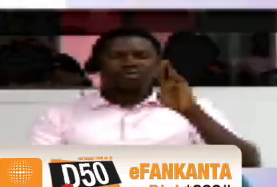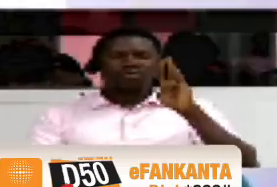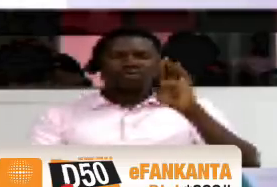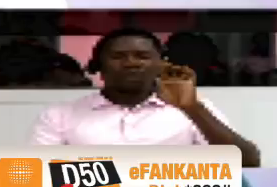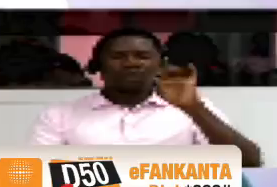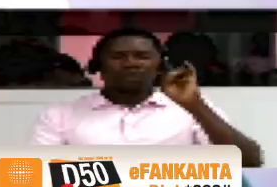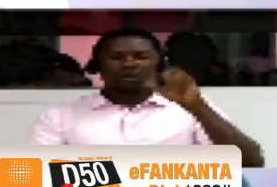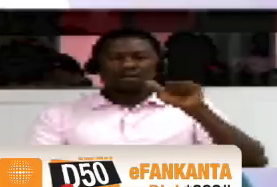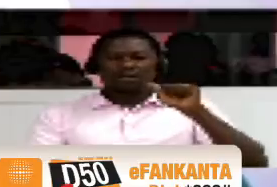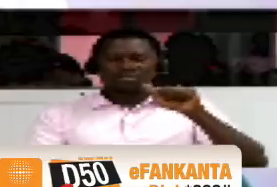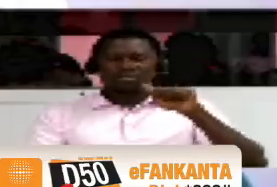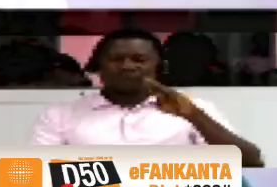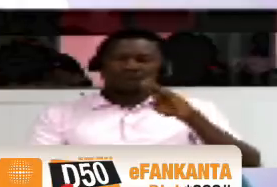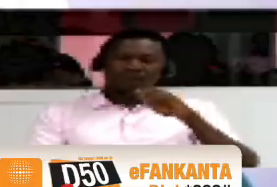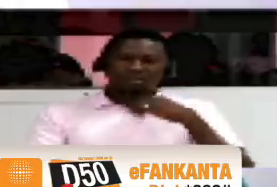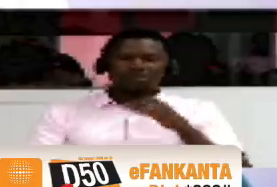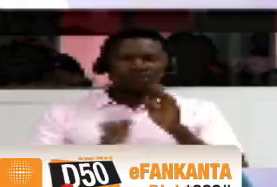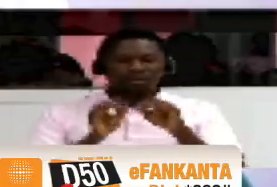he was beaten mercilessly.